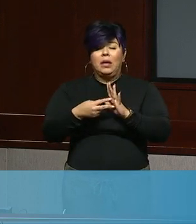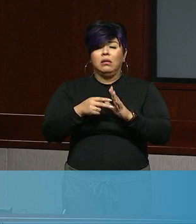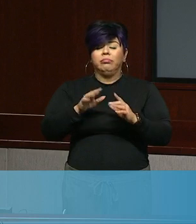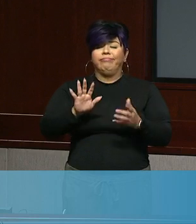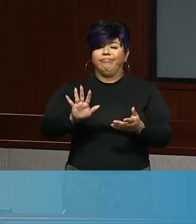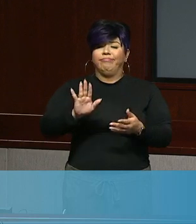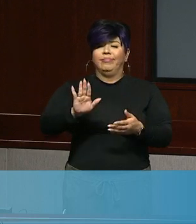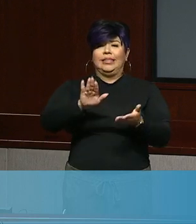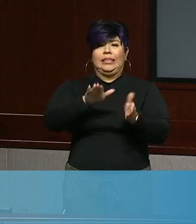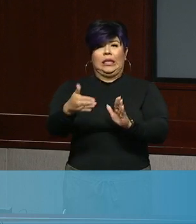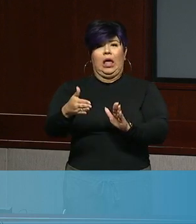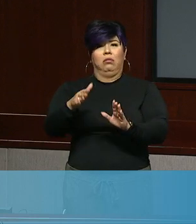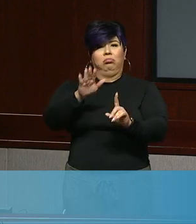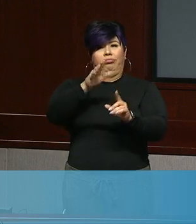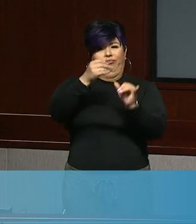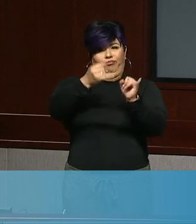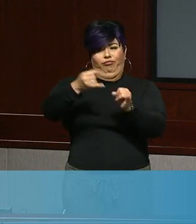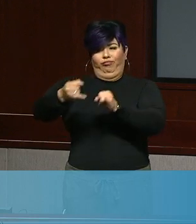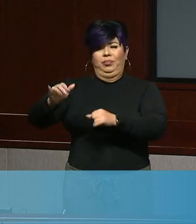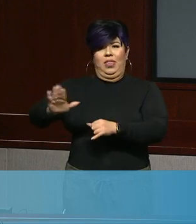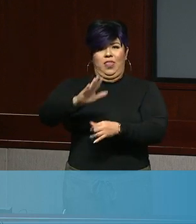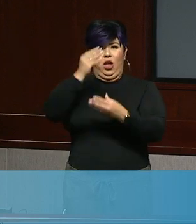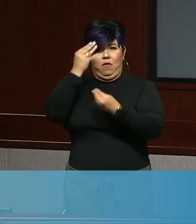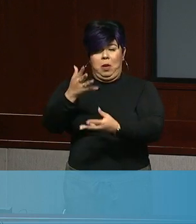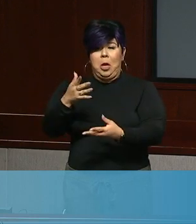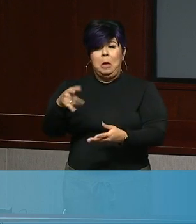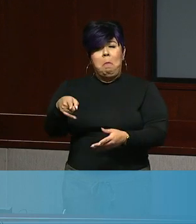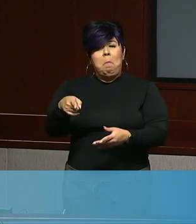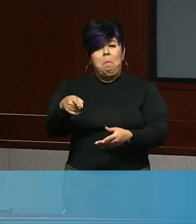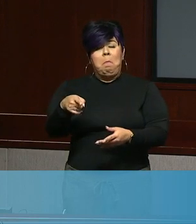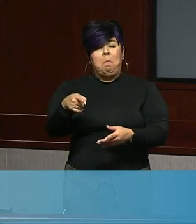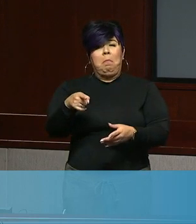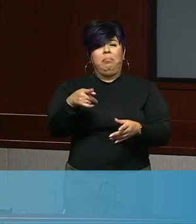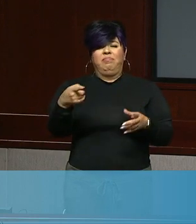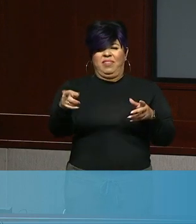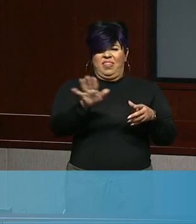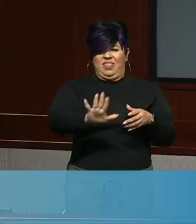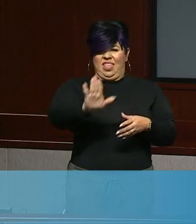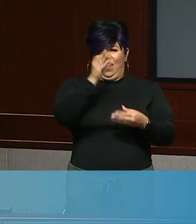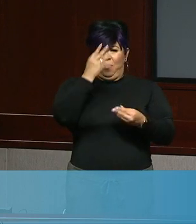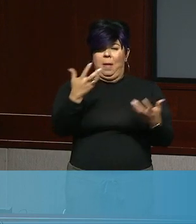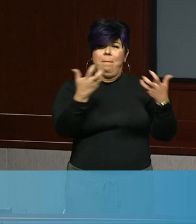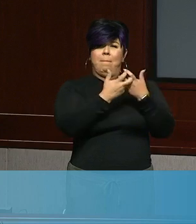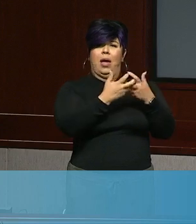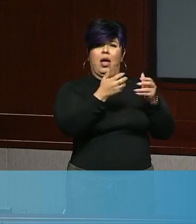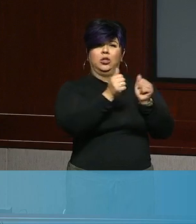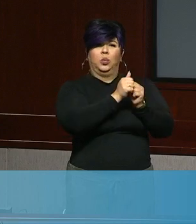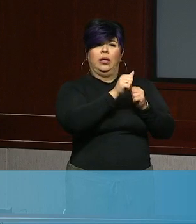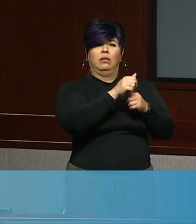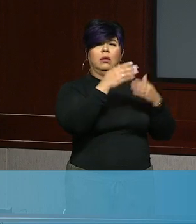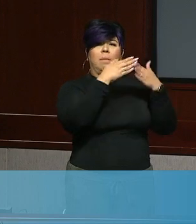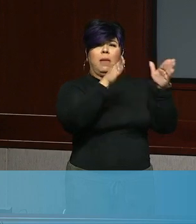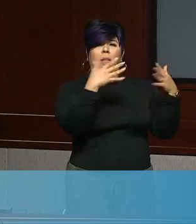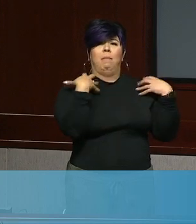there anything in there that sort of bucked the trend of what they're seeing nationally?